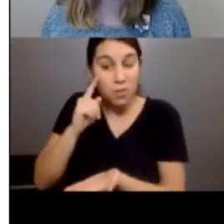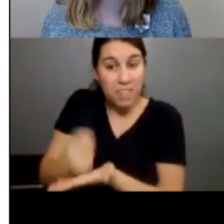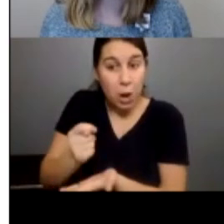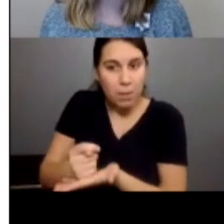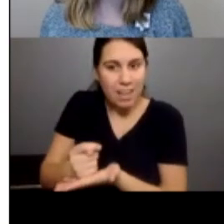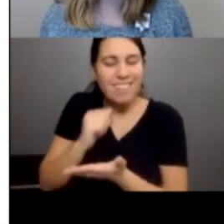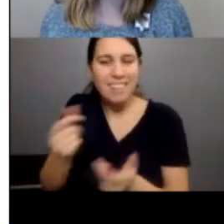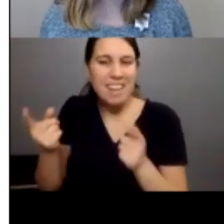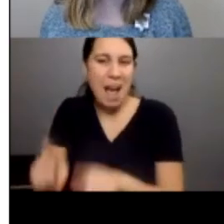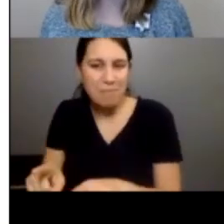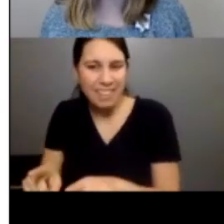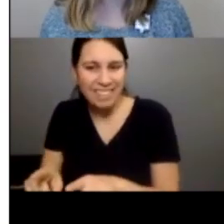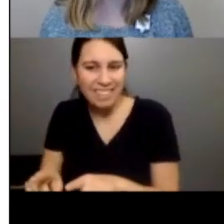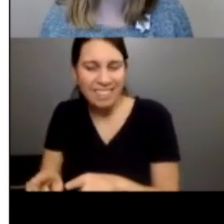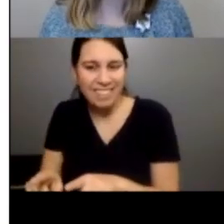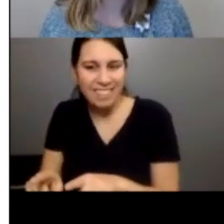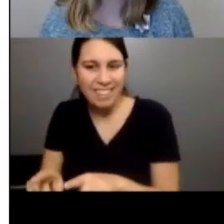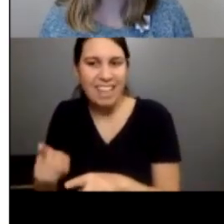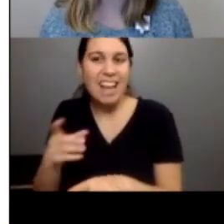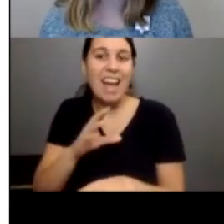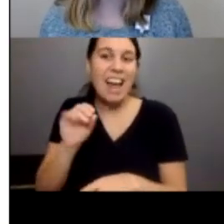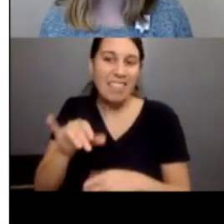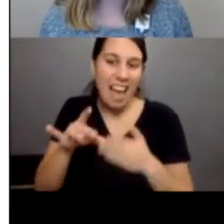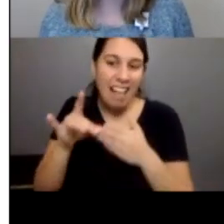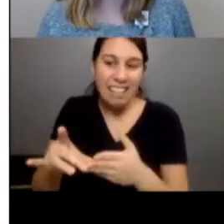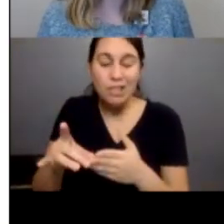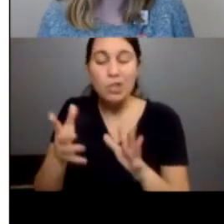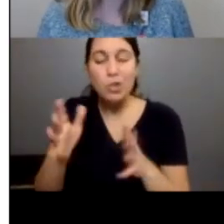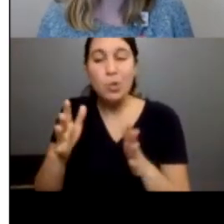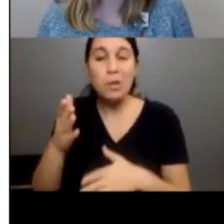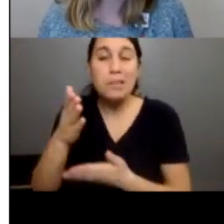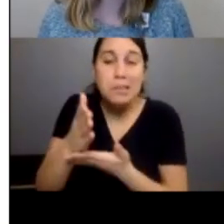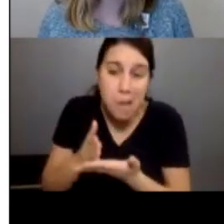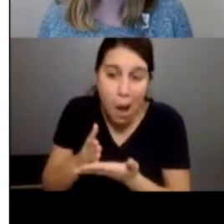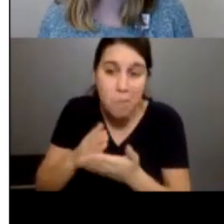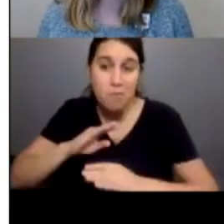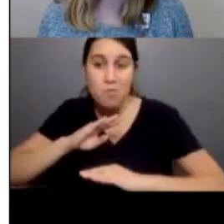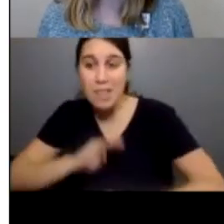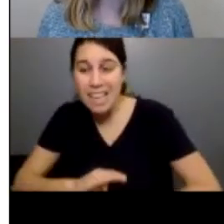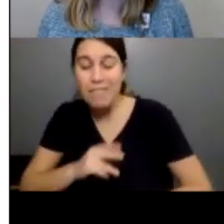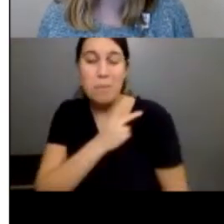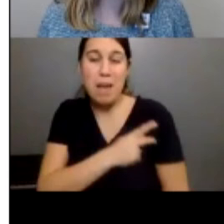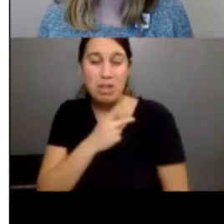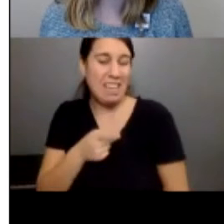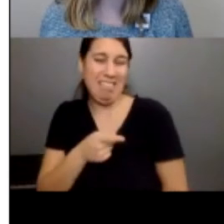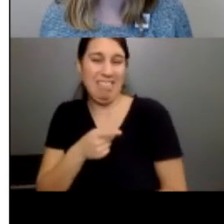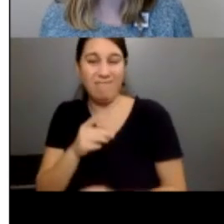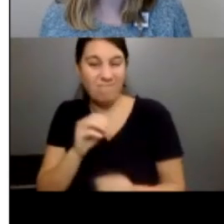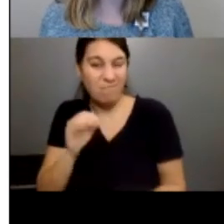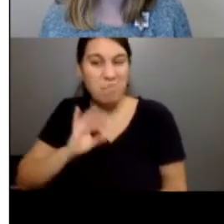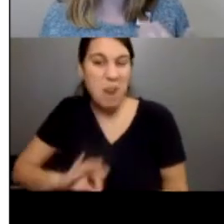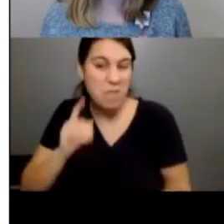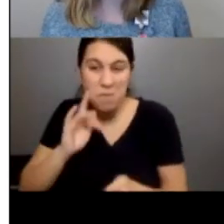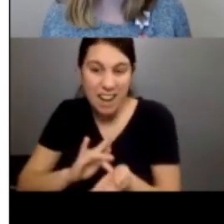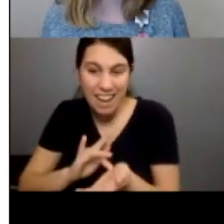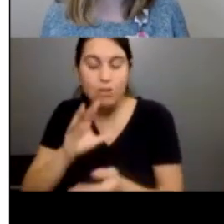provider, which results in partial symptom relief. The patient doubts the medication's benefit, and there's need for more